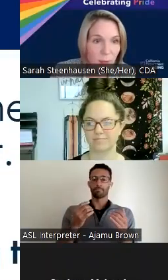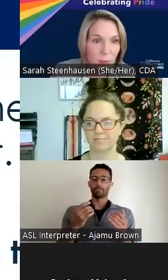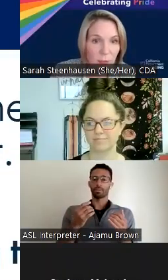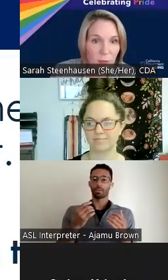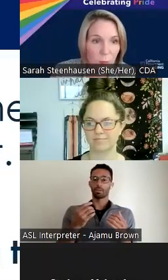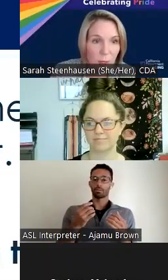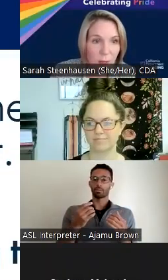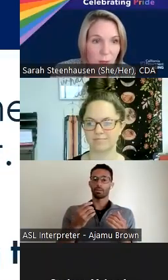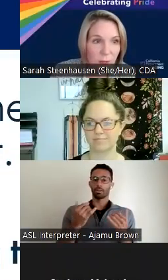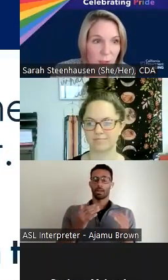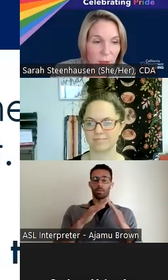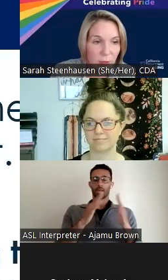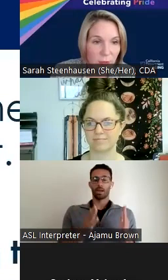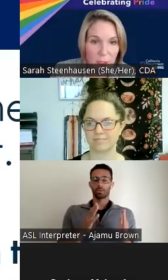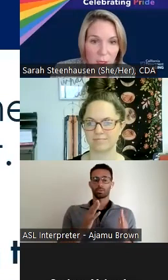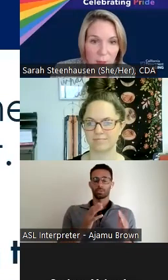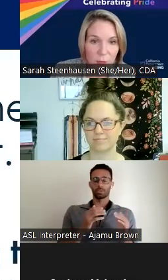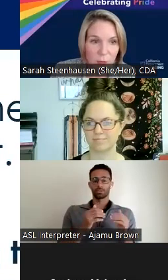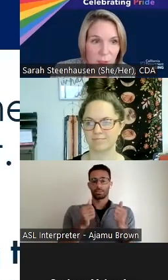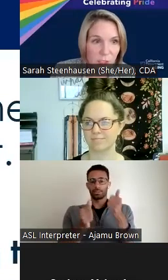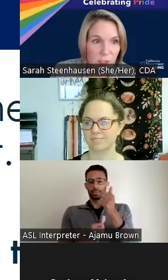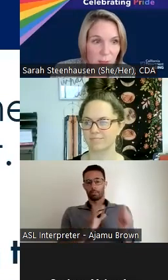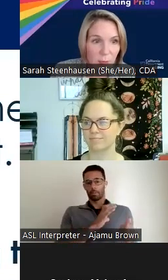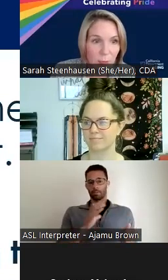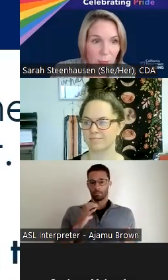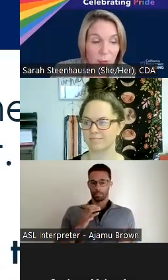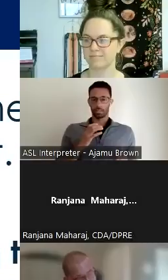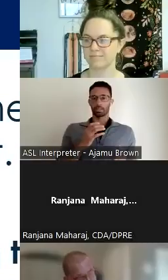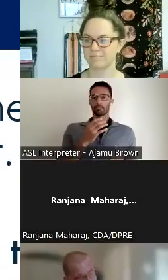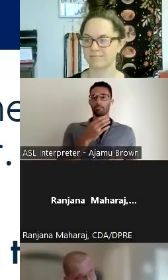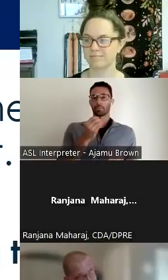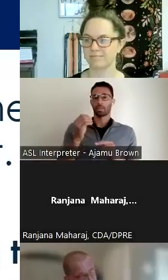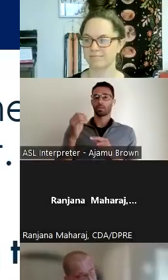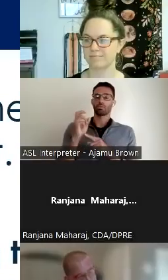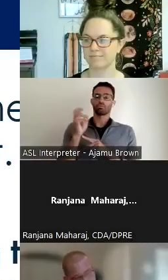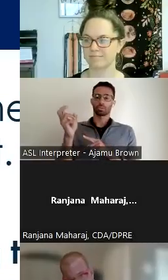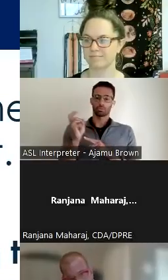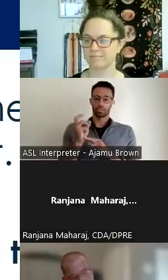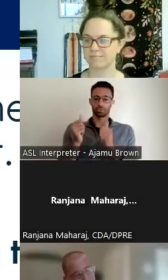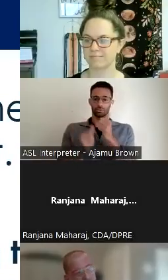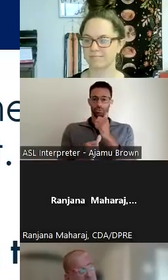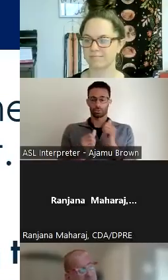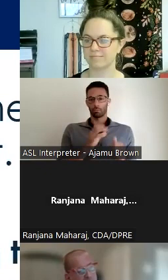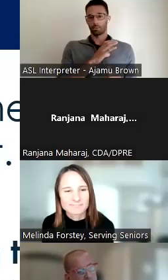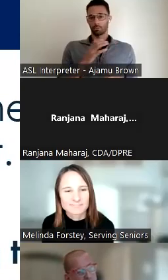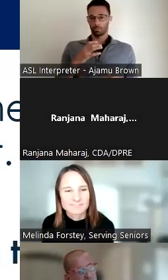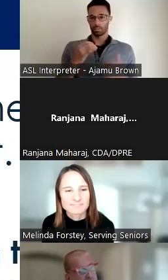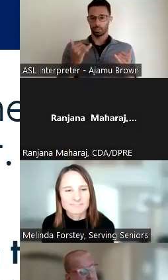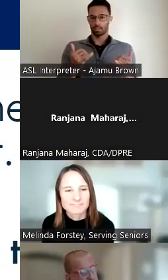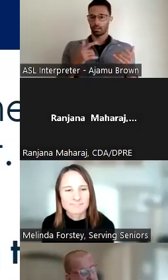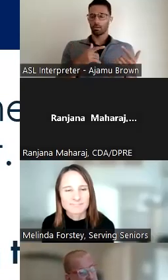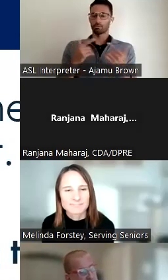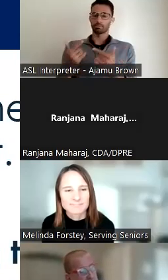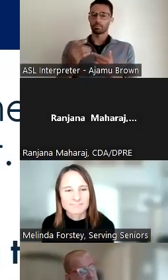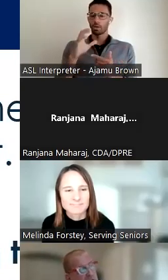Housing Subcommittee as well as our other Transportation Subcommittee. I'm going to turn it over now to Carol DeAndreas, who will walk us